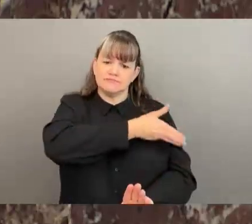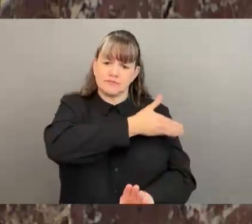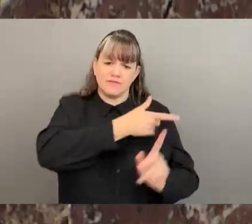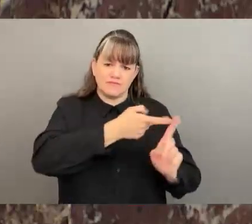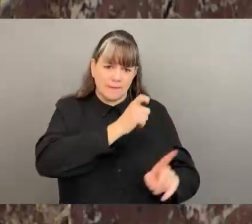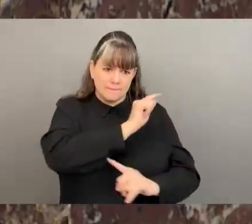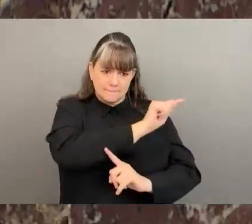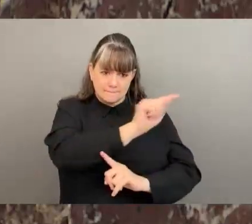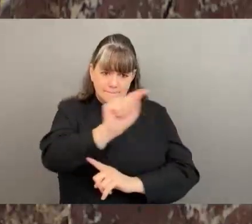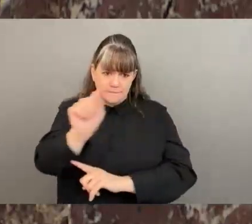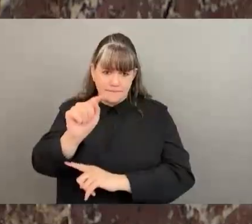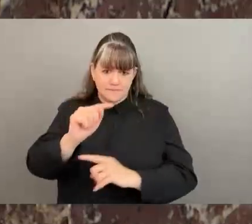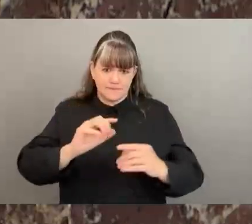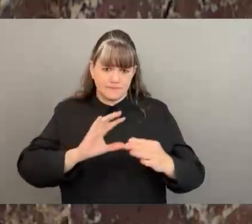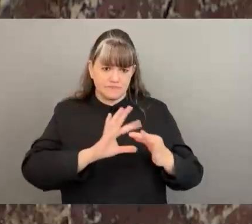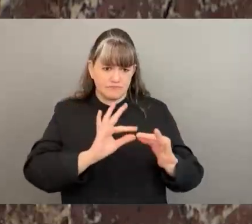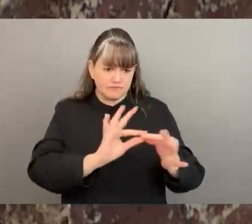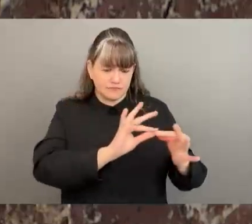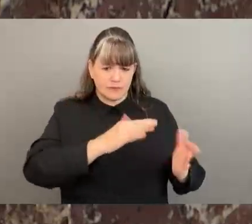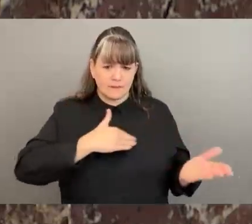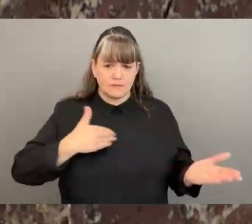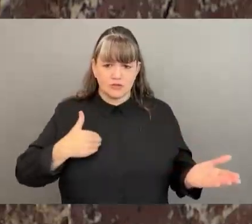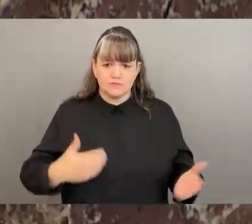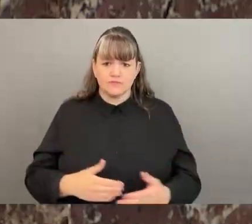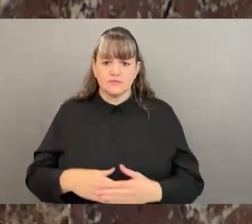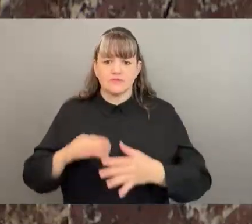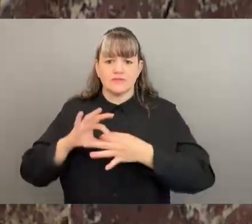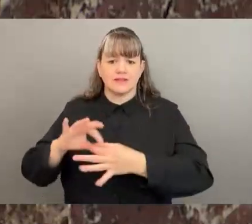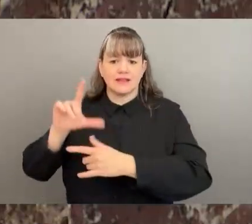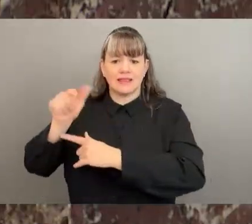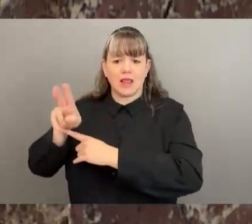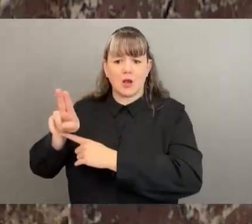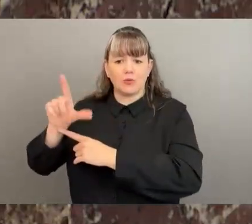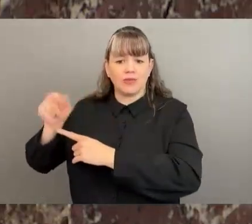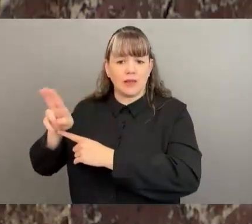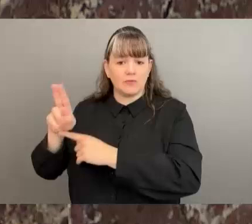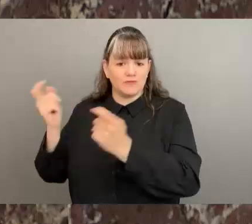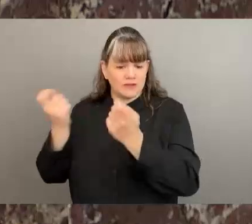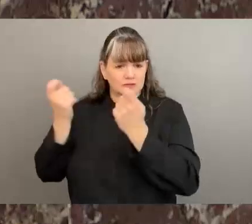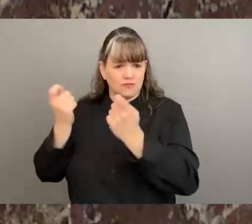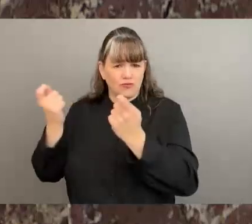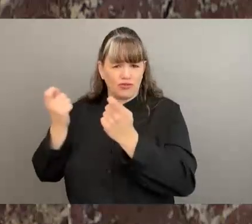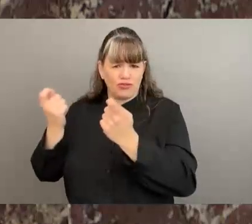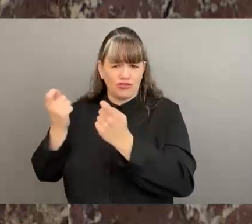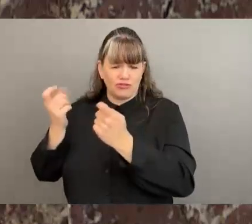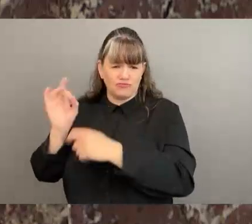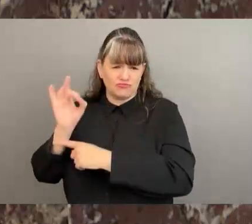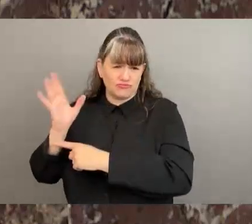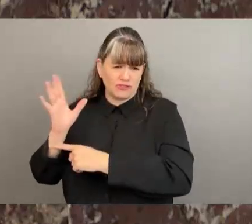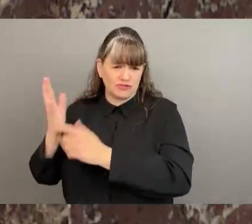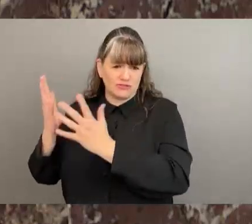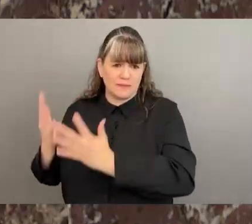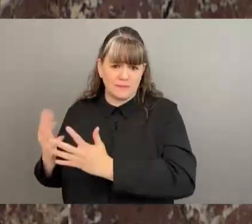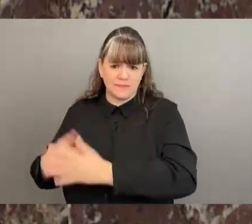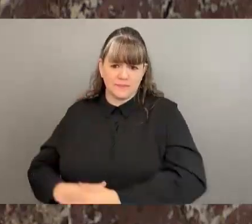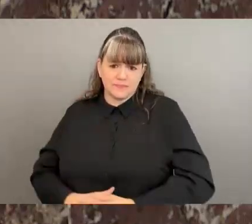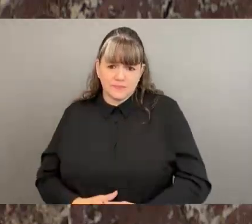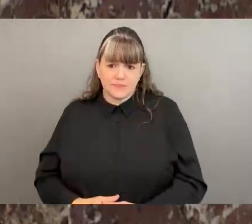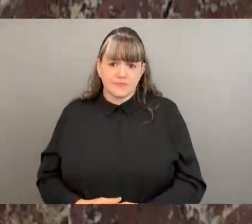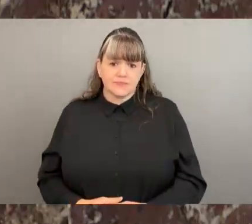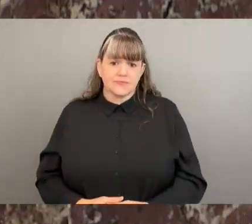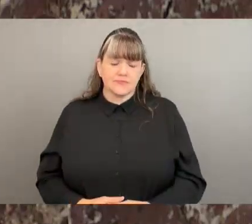tragedy. I also wish to acknowledge that we are proceeding with question period in